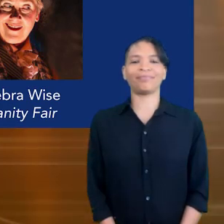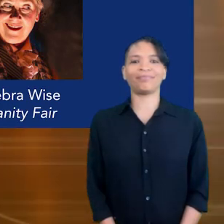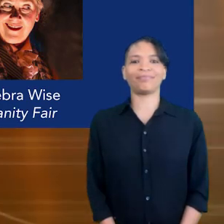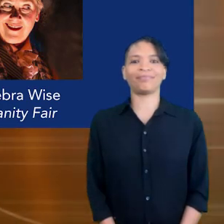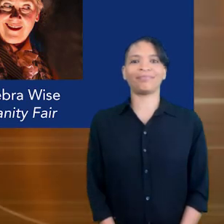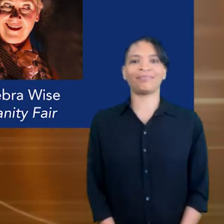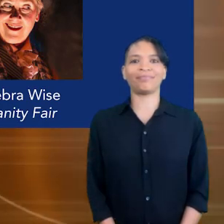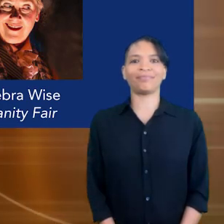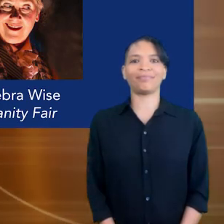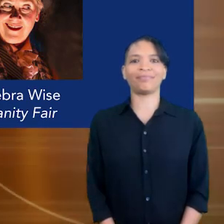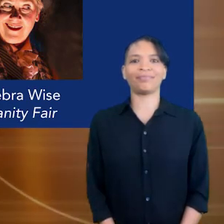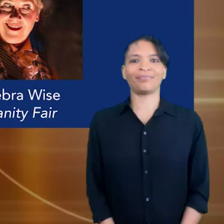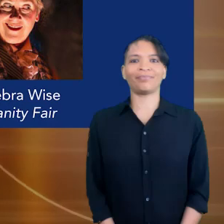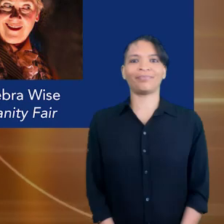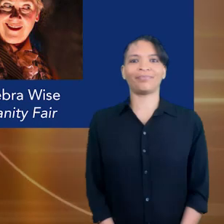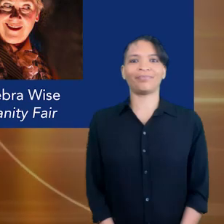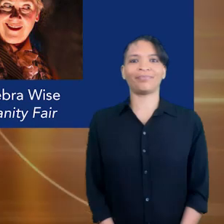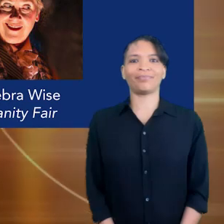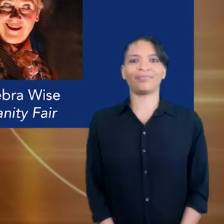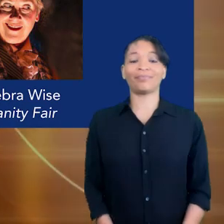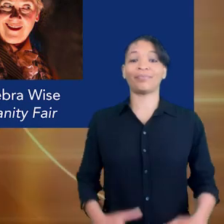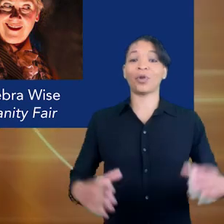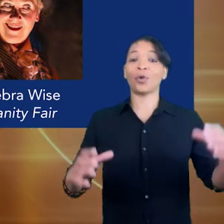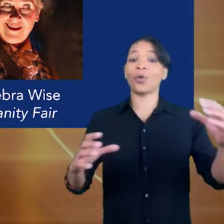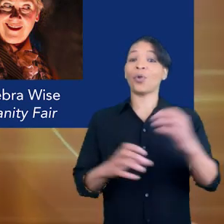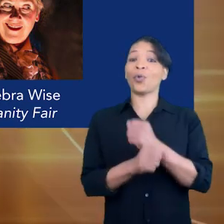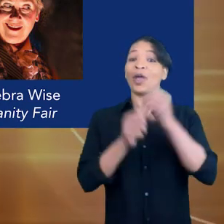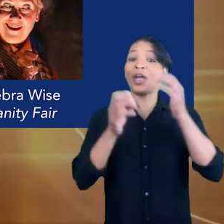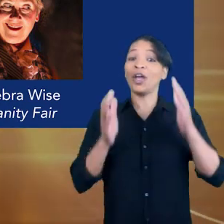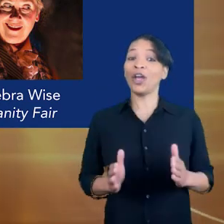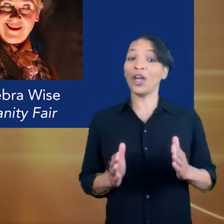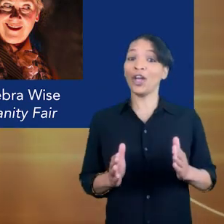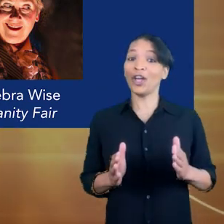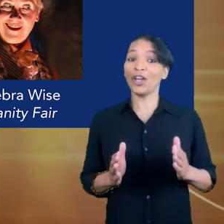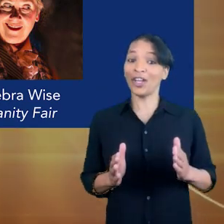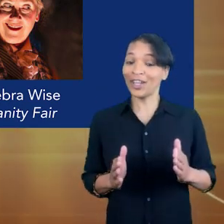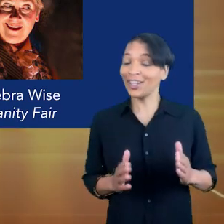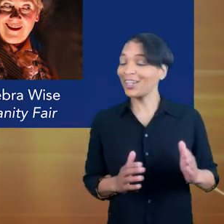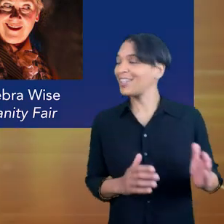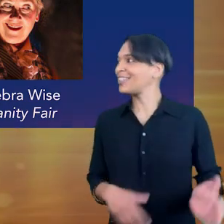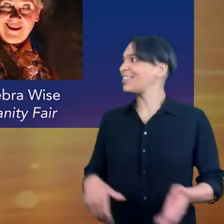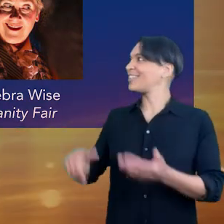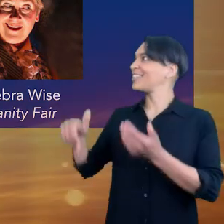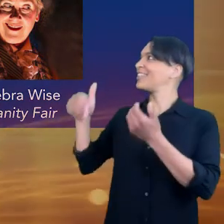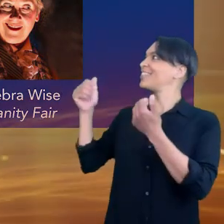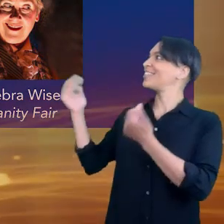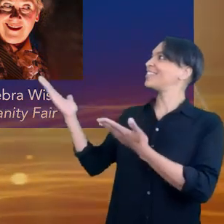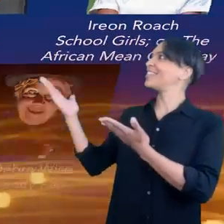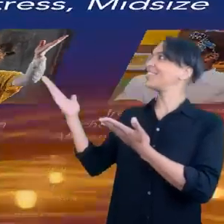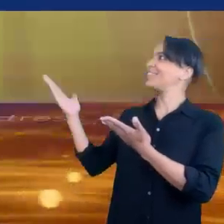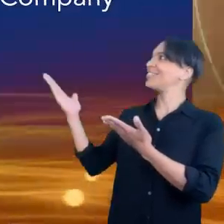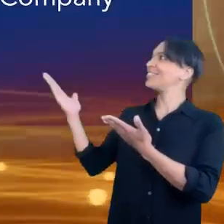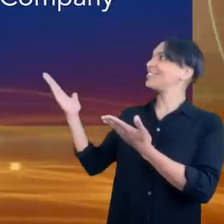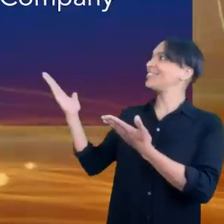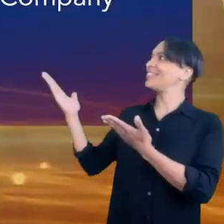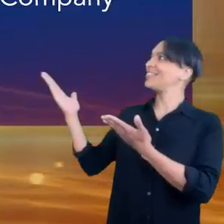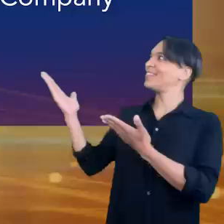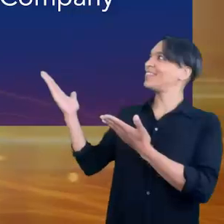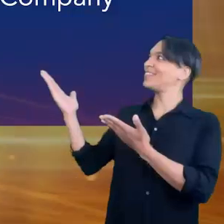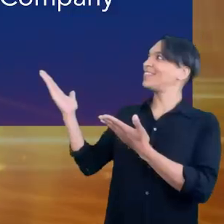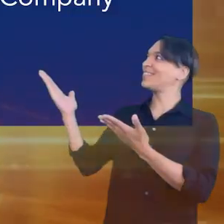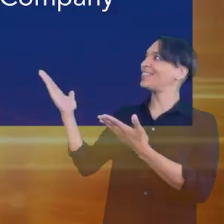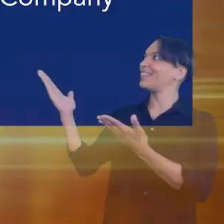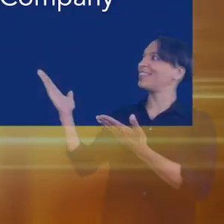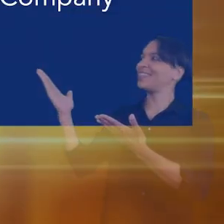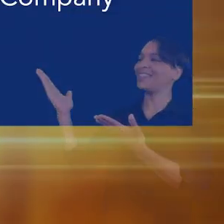Underground Railway at Central Square Theater. And the Elliot Norton Award goes to Paula Plum,